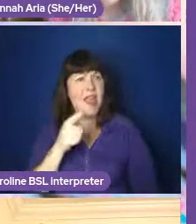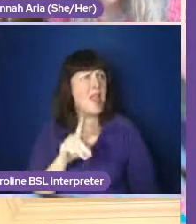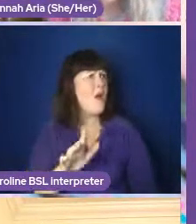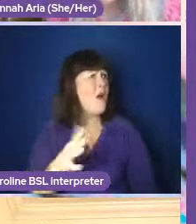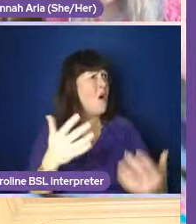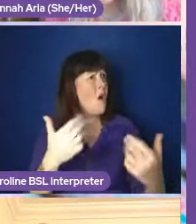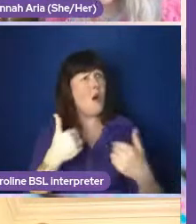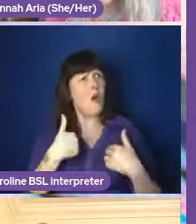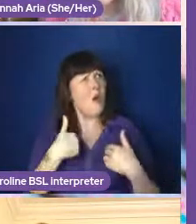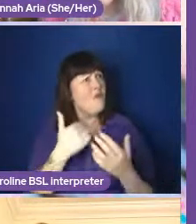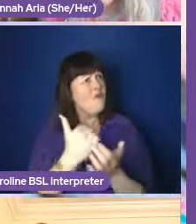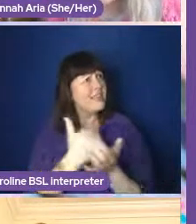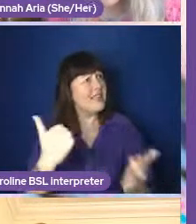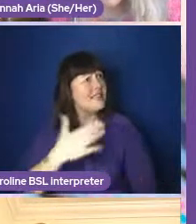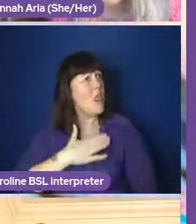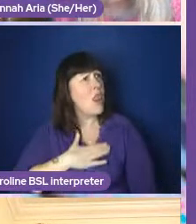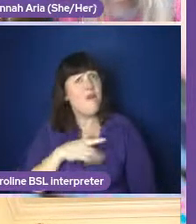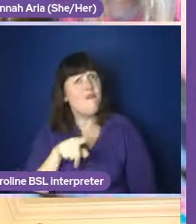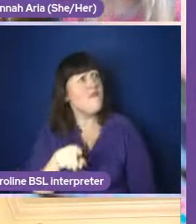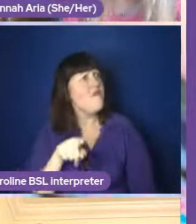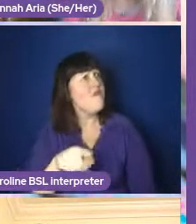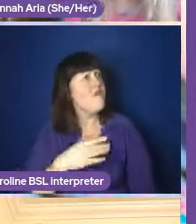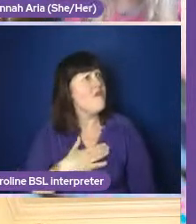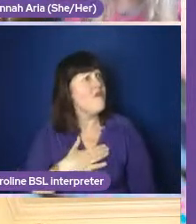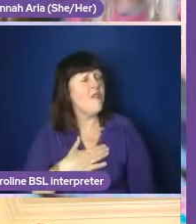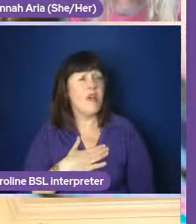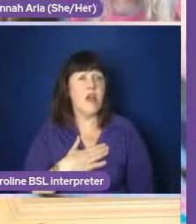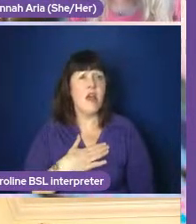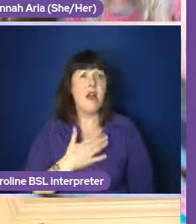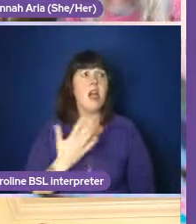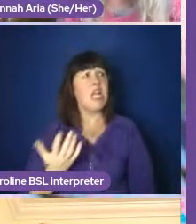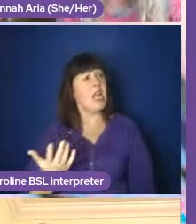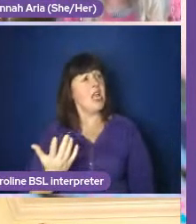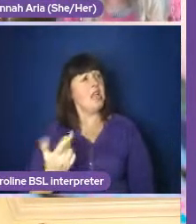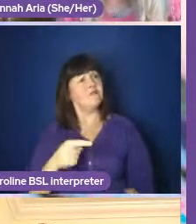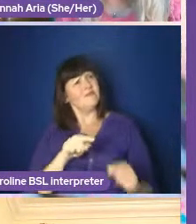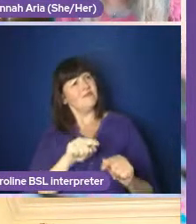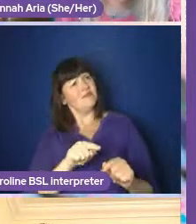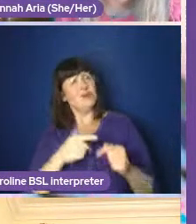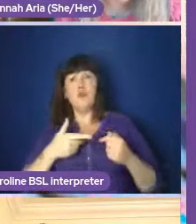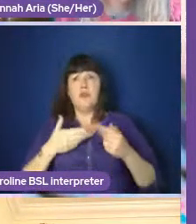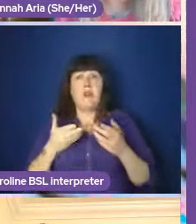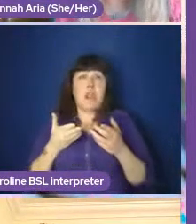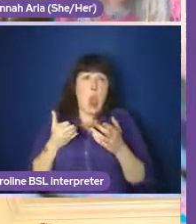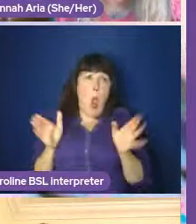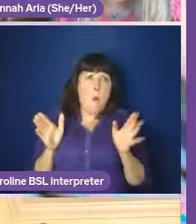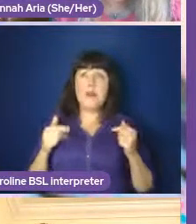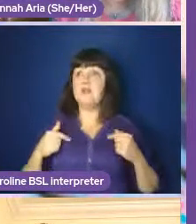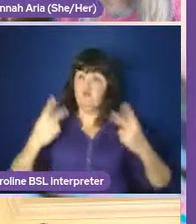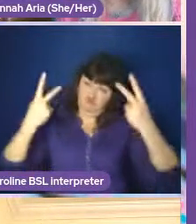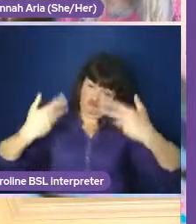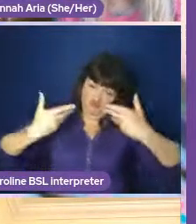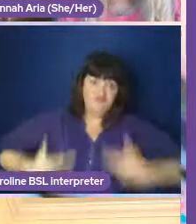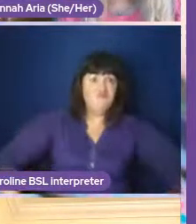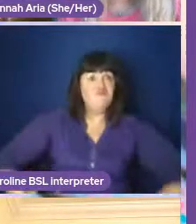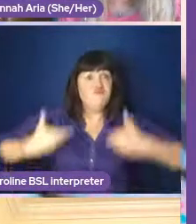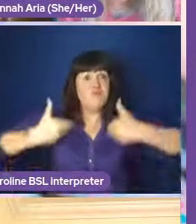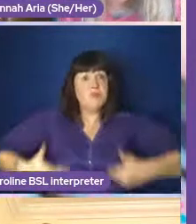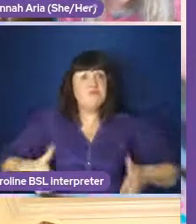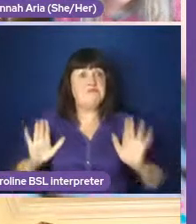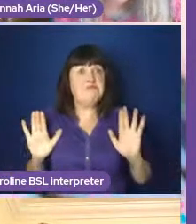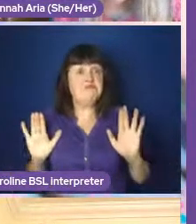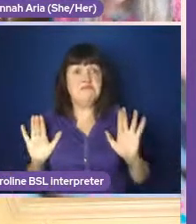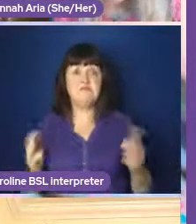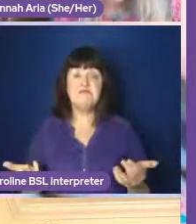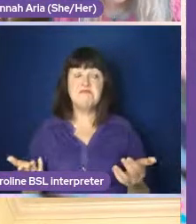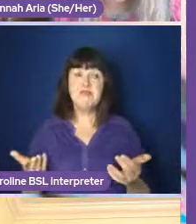I really love that. And I love the way that you're just so open about, you know, who you are, what you've been through, and